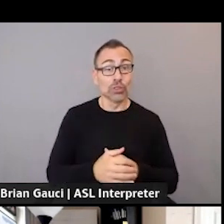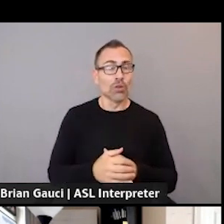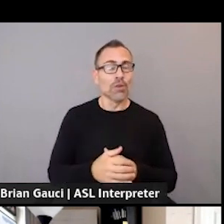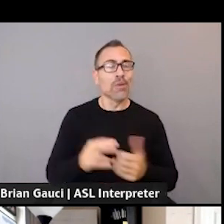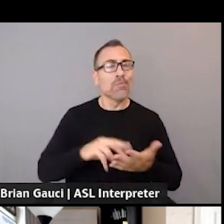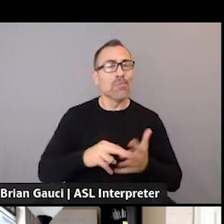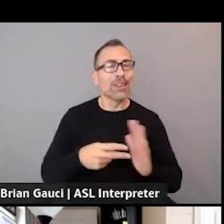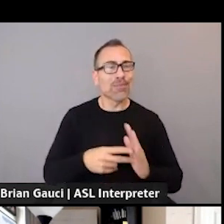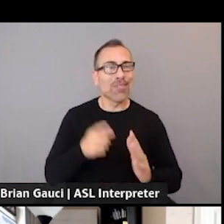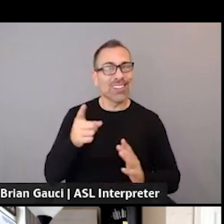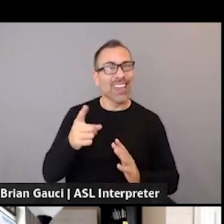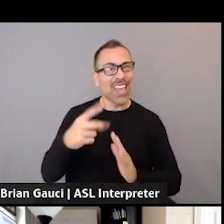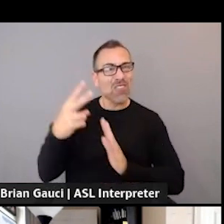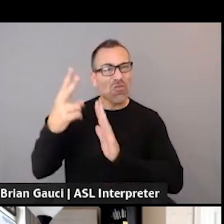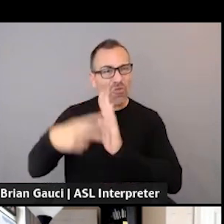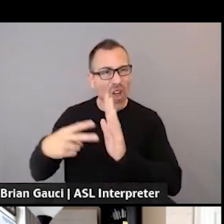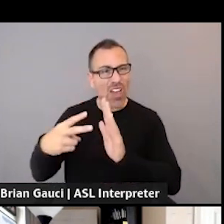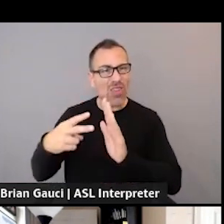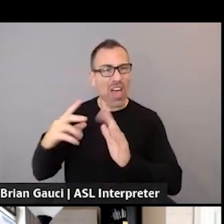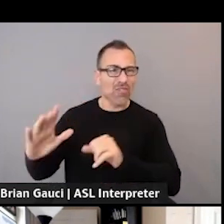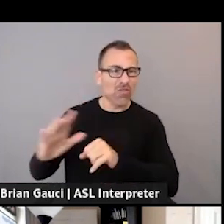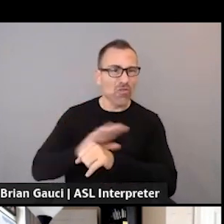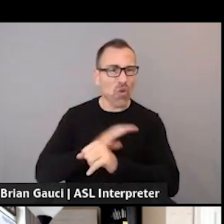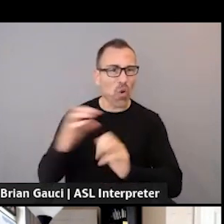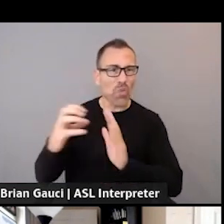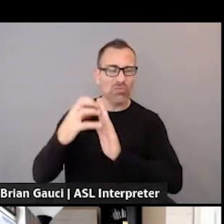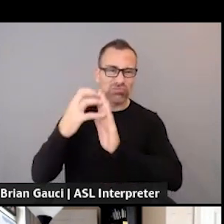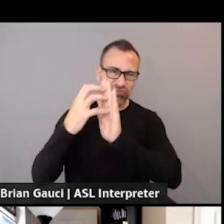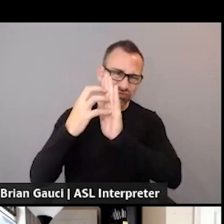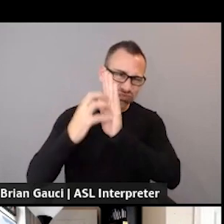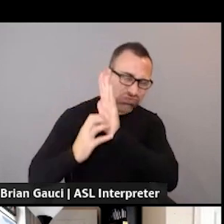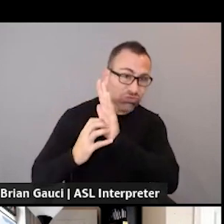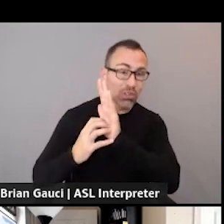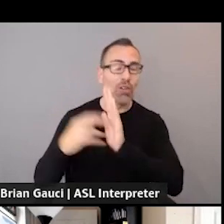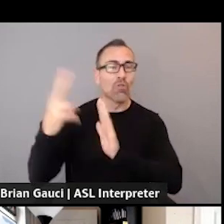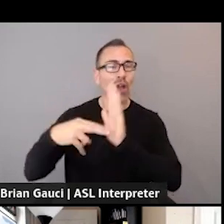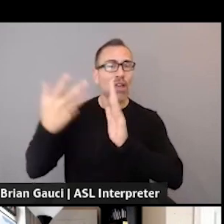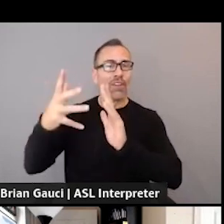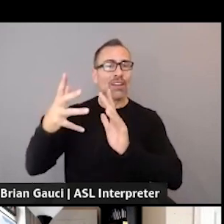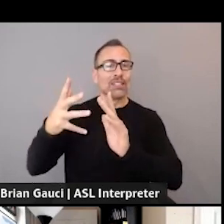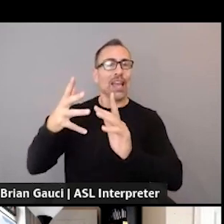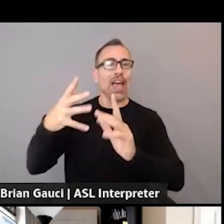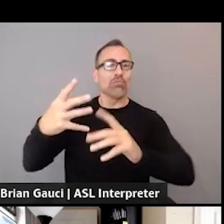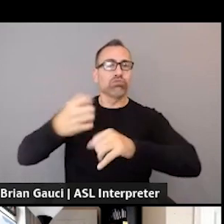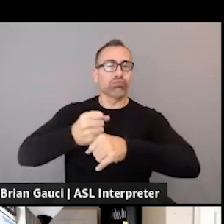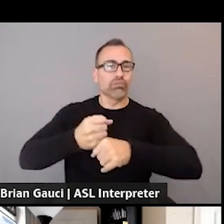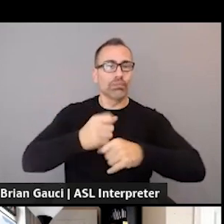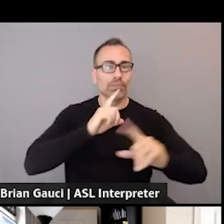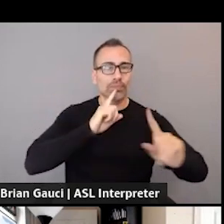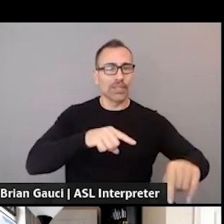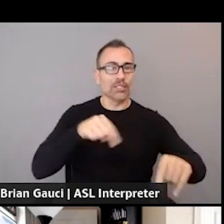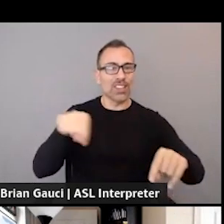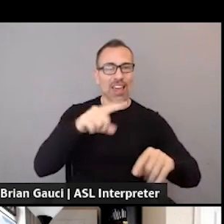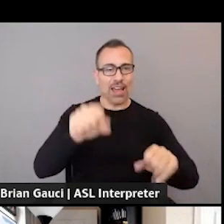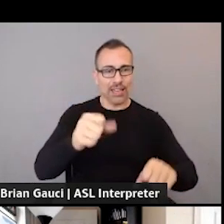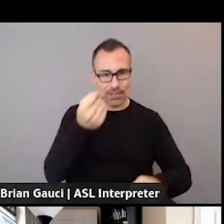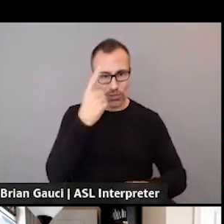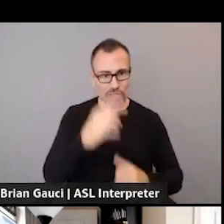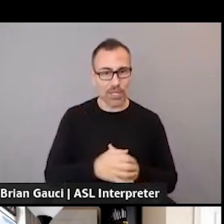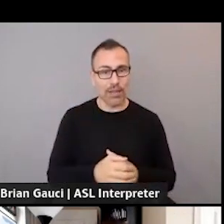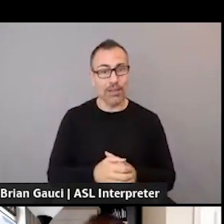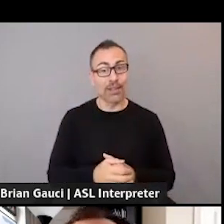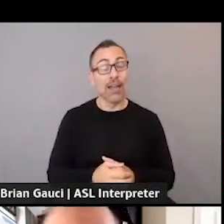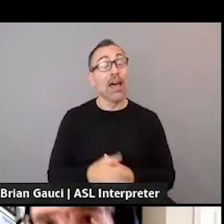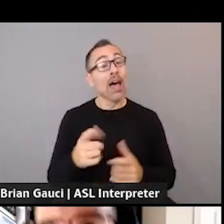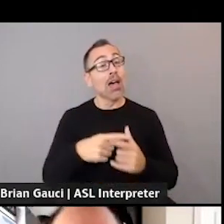then just synthesized it into a very succinct answer for me to understand. And you can even see the context that it pulled from. So that this is